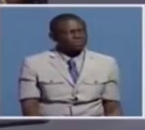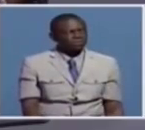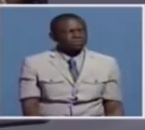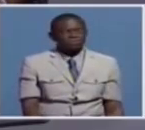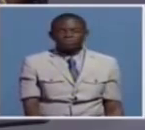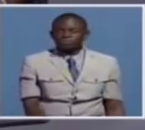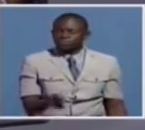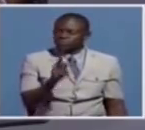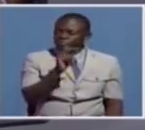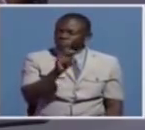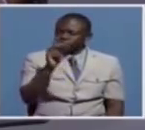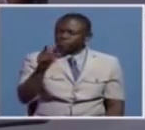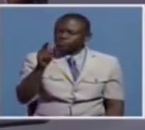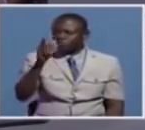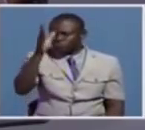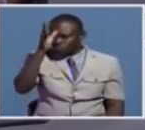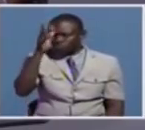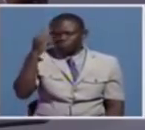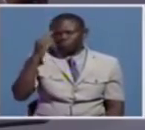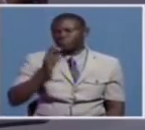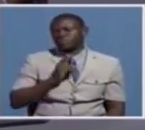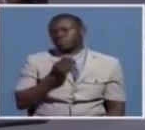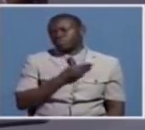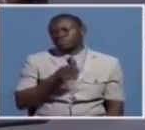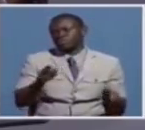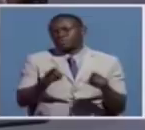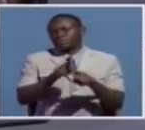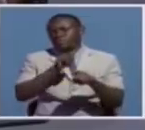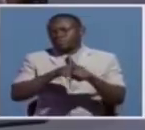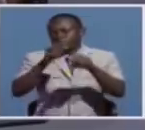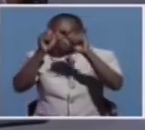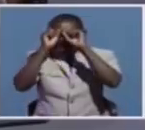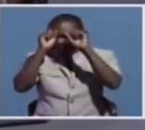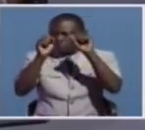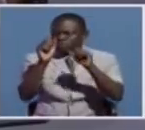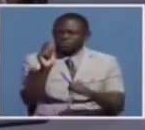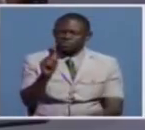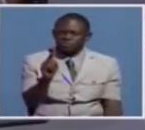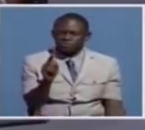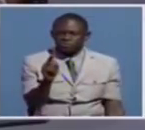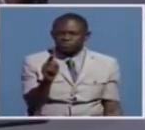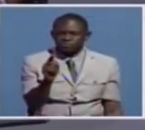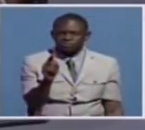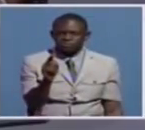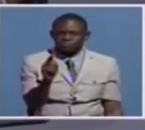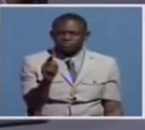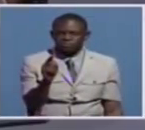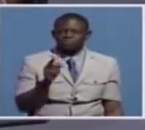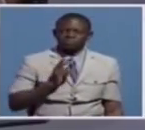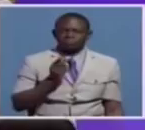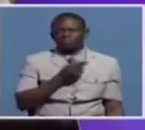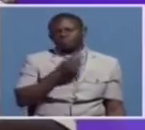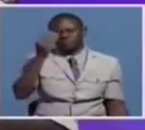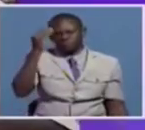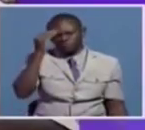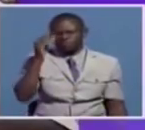president. What a president did at that time, of course, when we got there, we didn't know. But we just knew he was president. People saluted